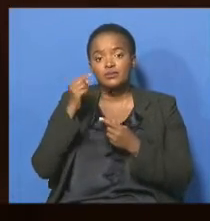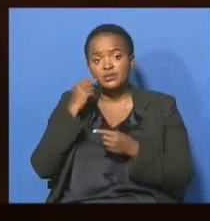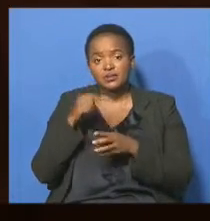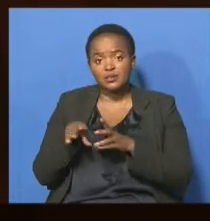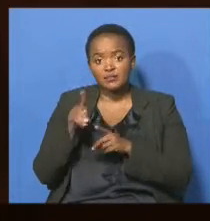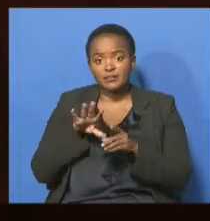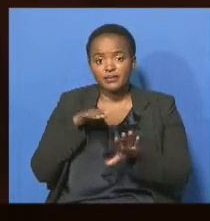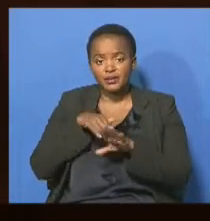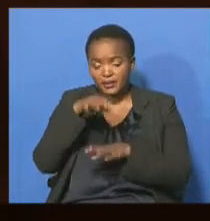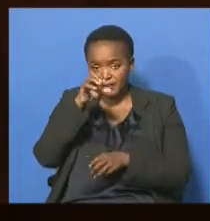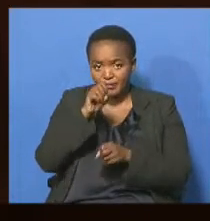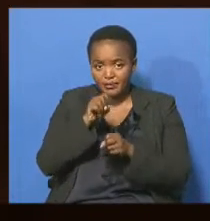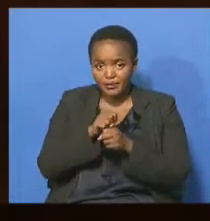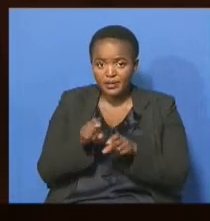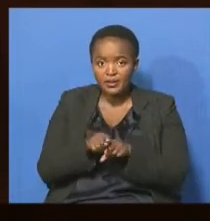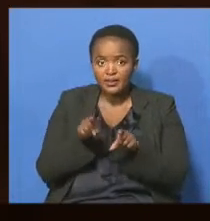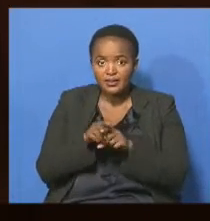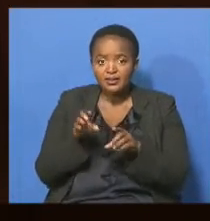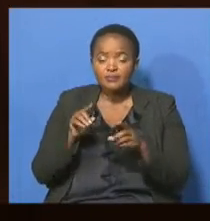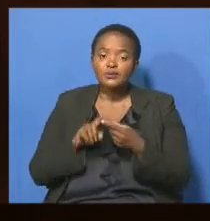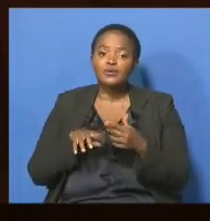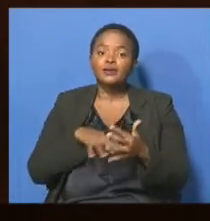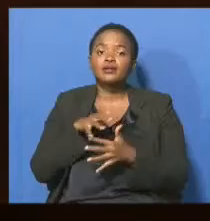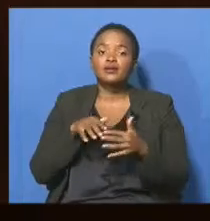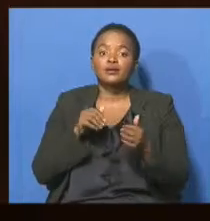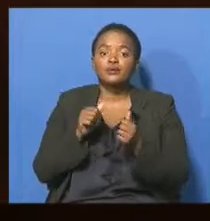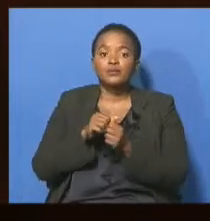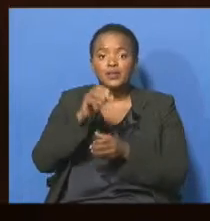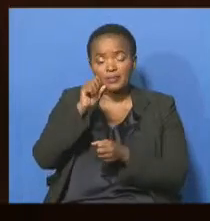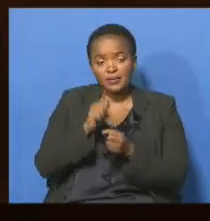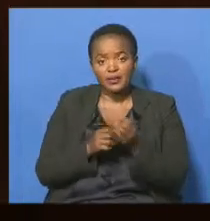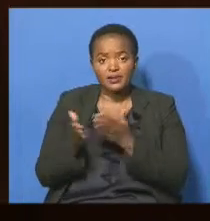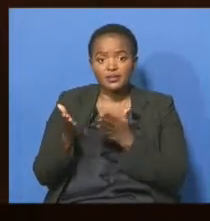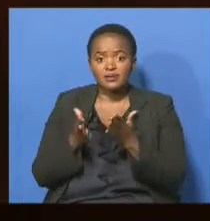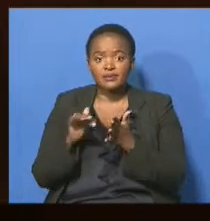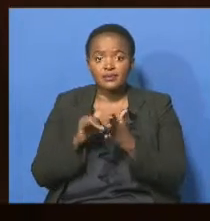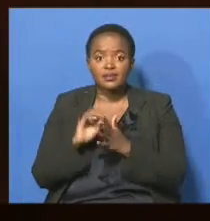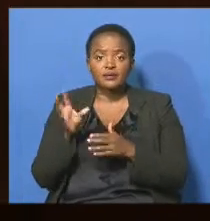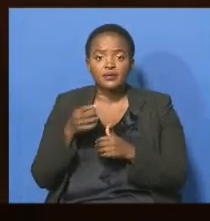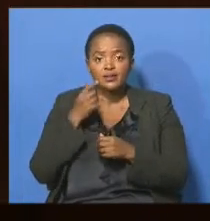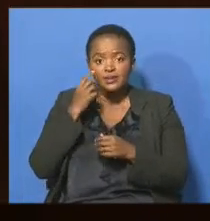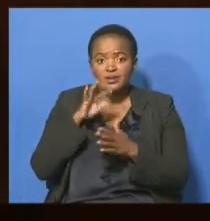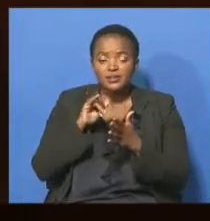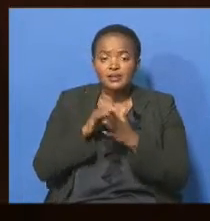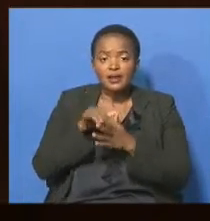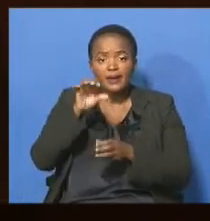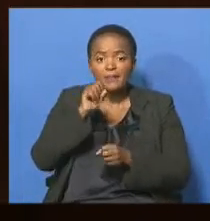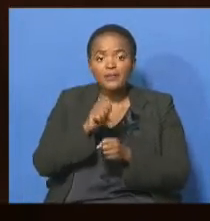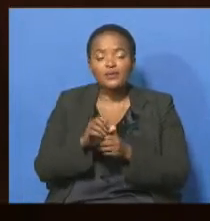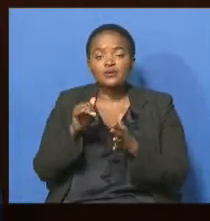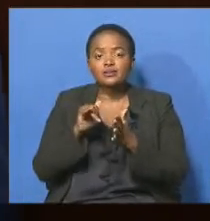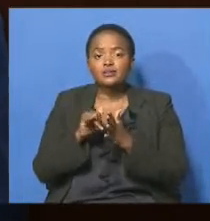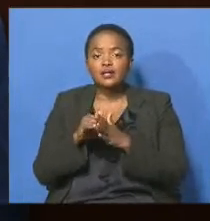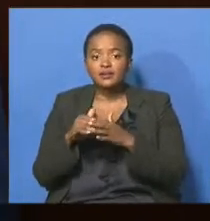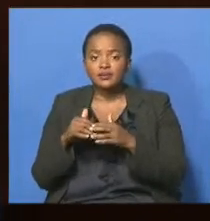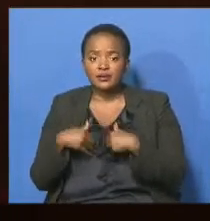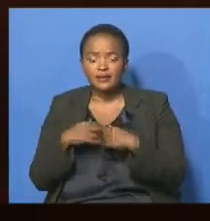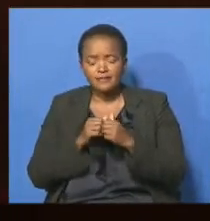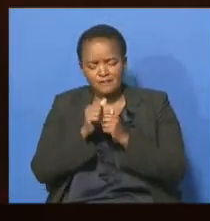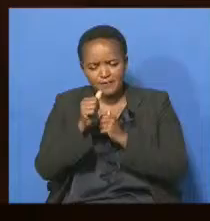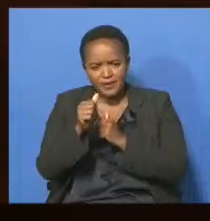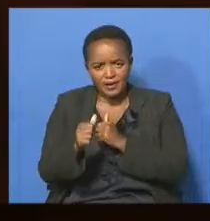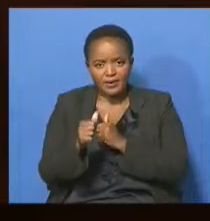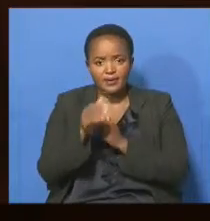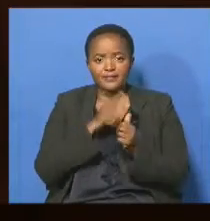police station, even maybe to interact with the police. So you will find that the police were quite a distance